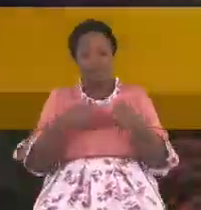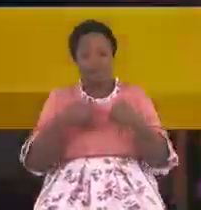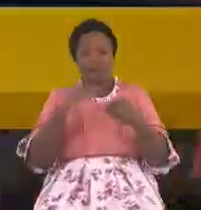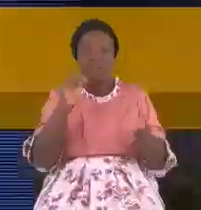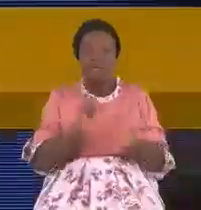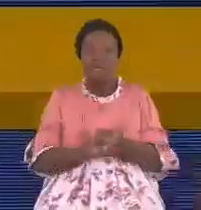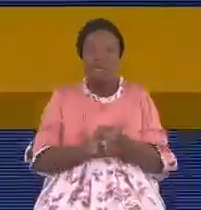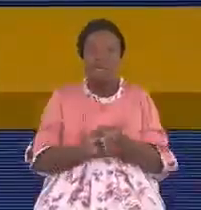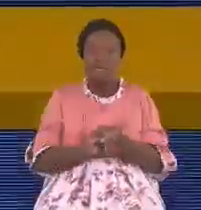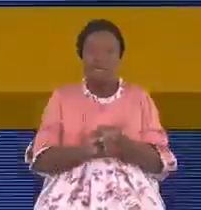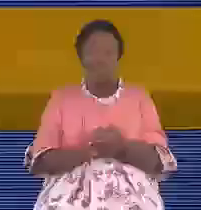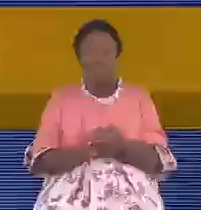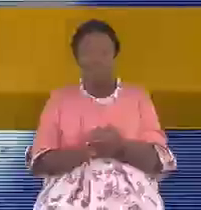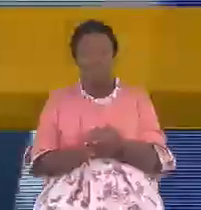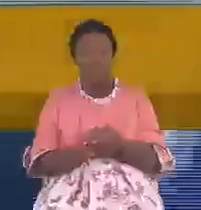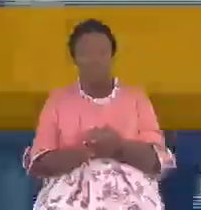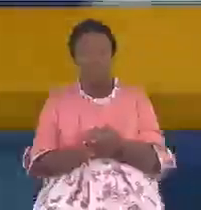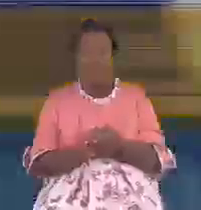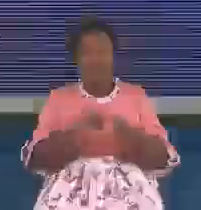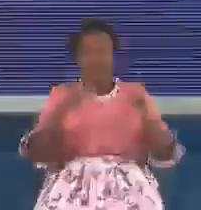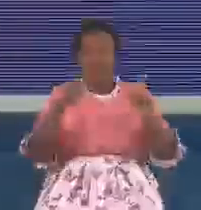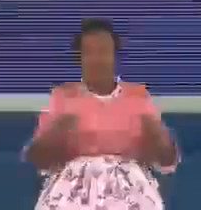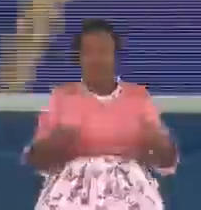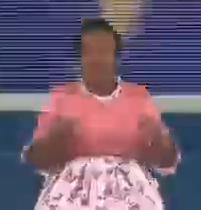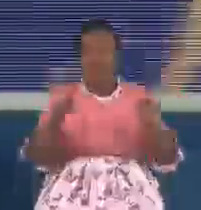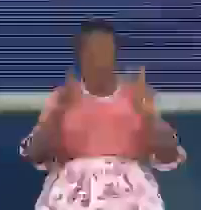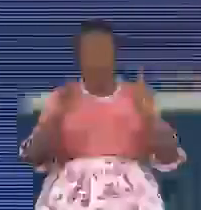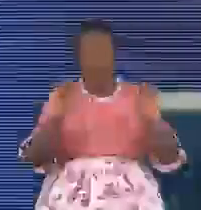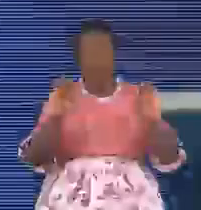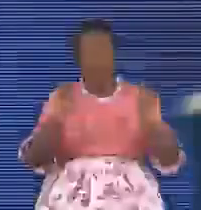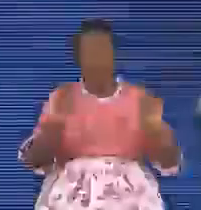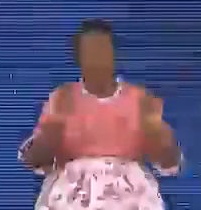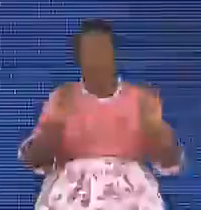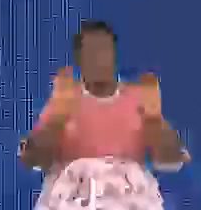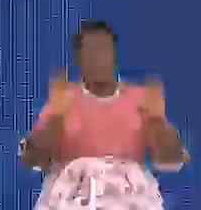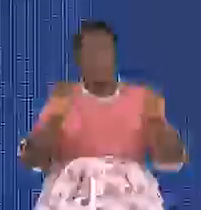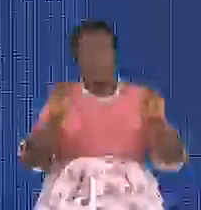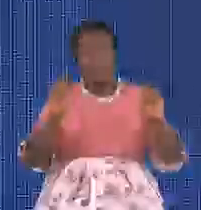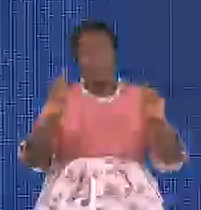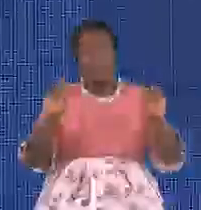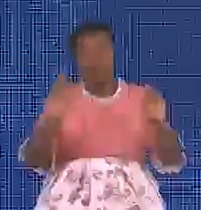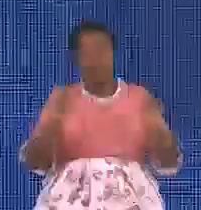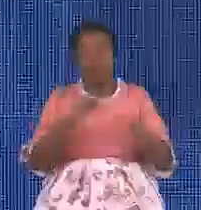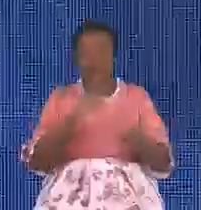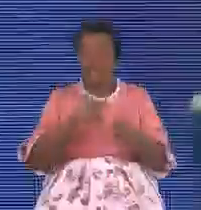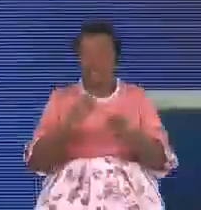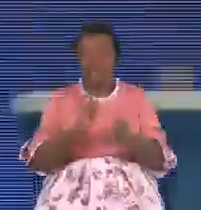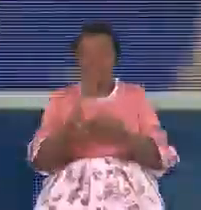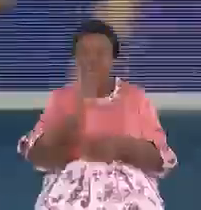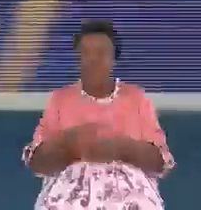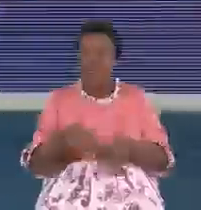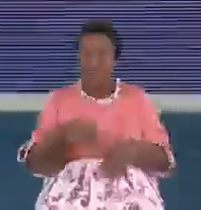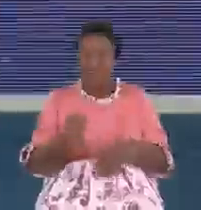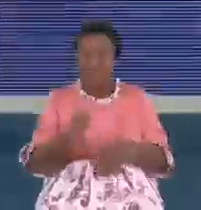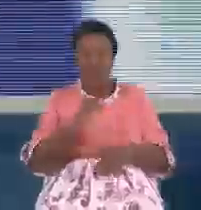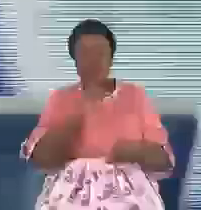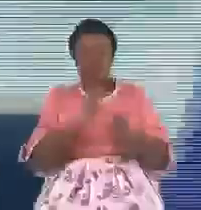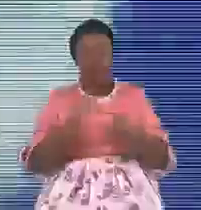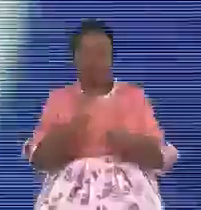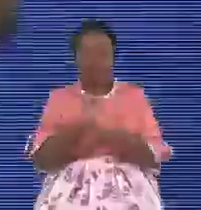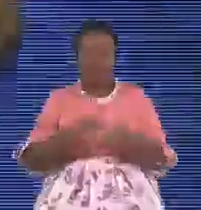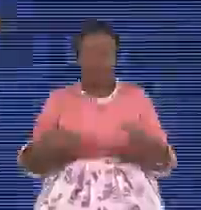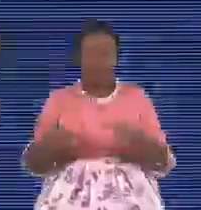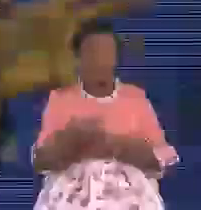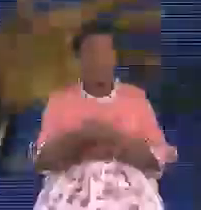precondition is still appreciative and applicable today you do that